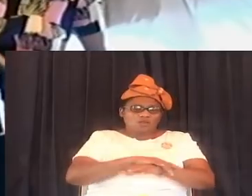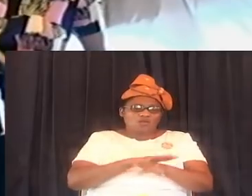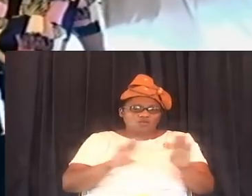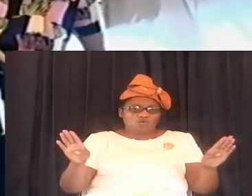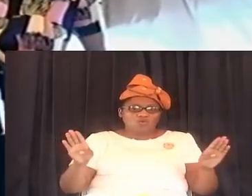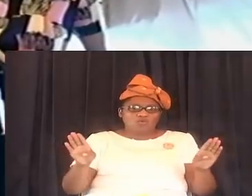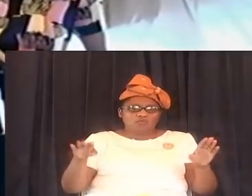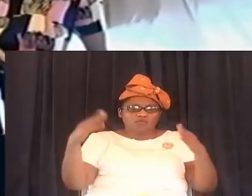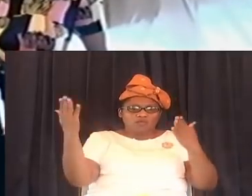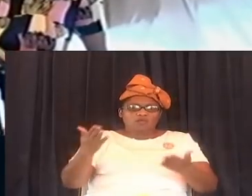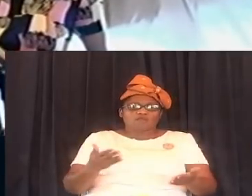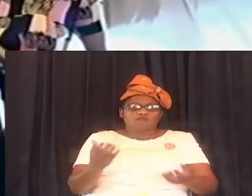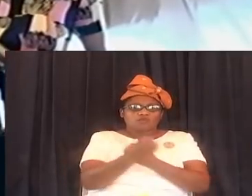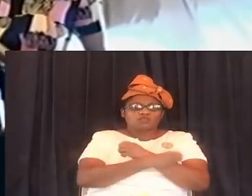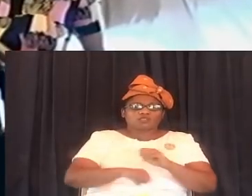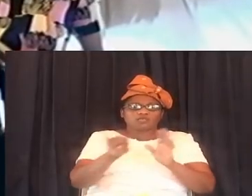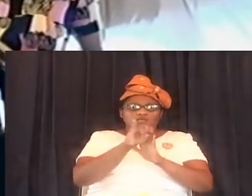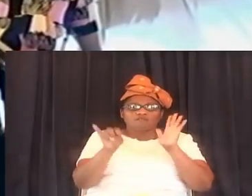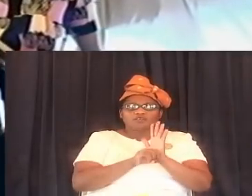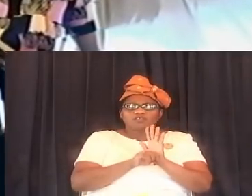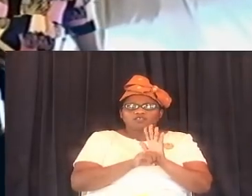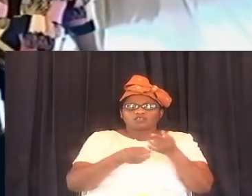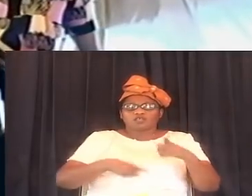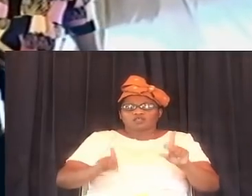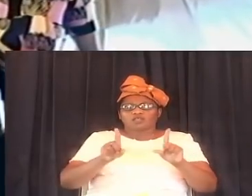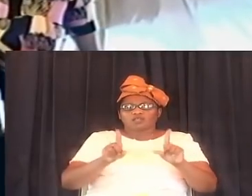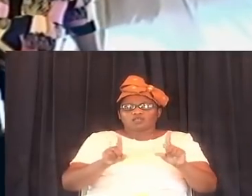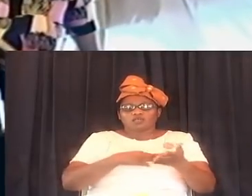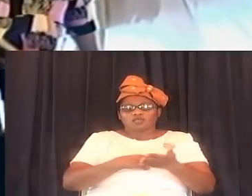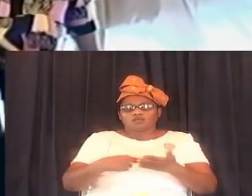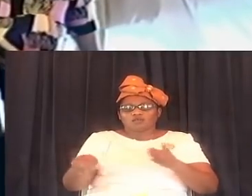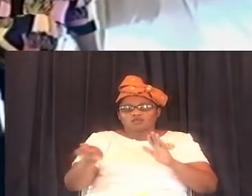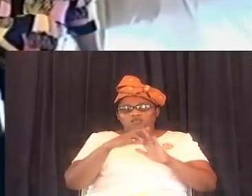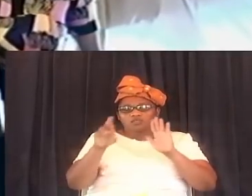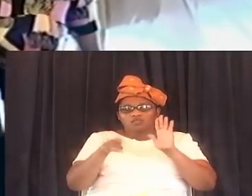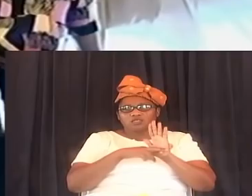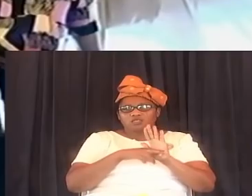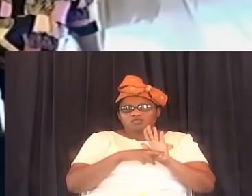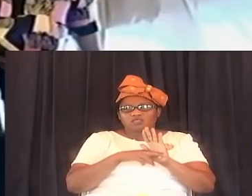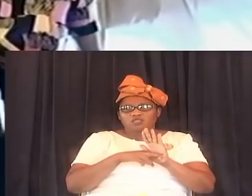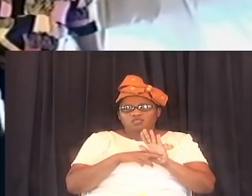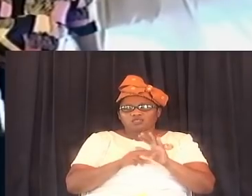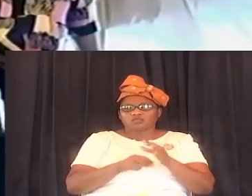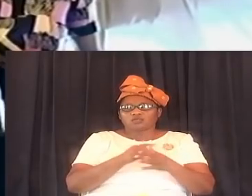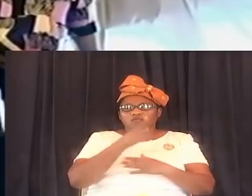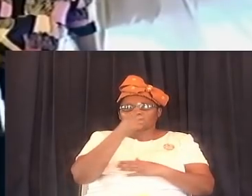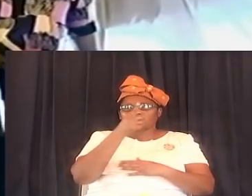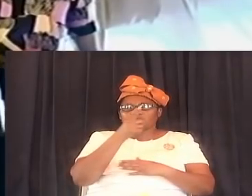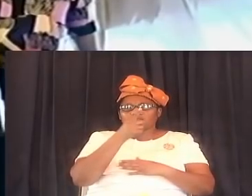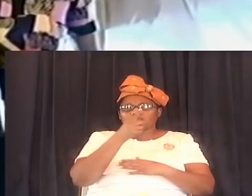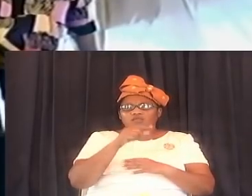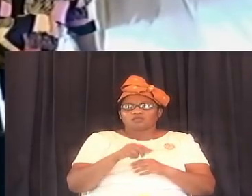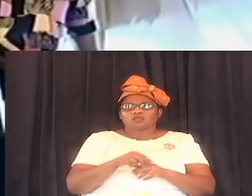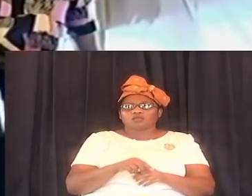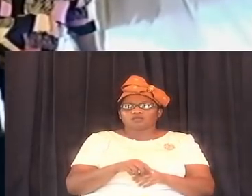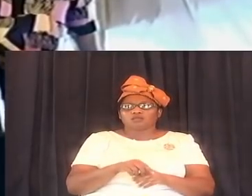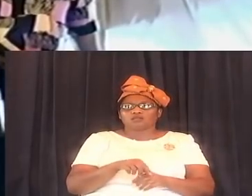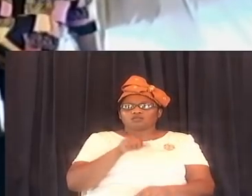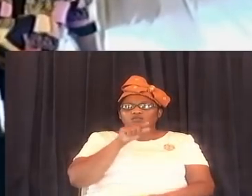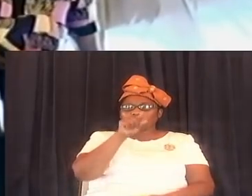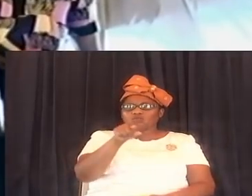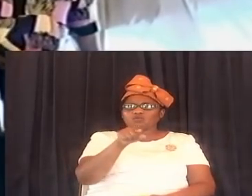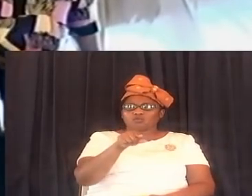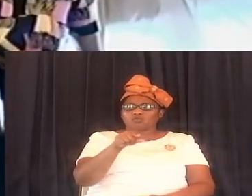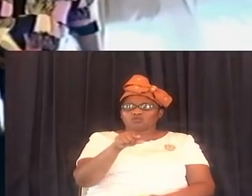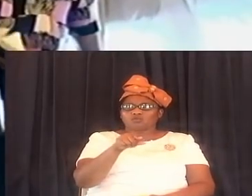let righteousness spring up together. I, the Lord, have created it. Ho unto him that striveth with